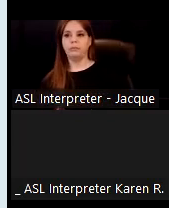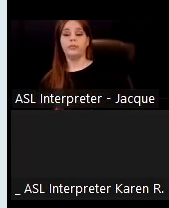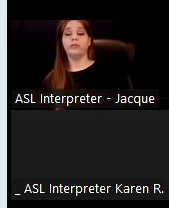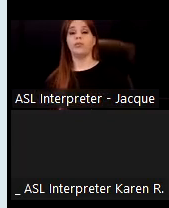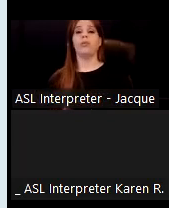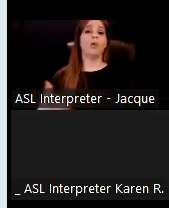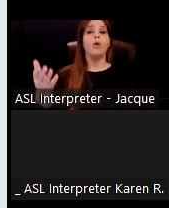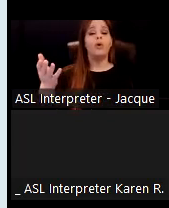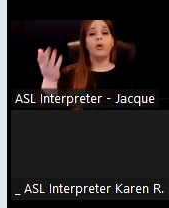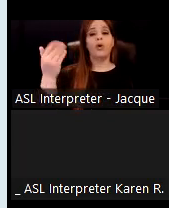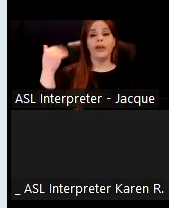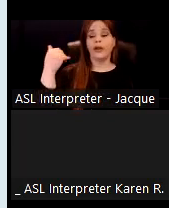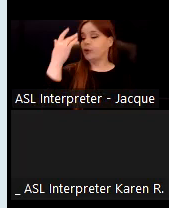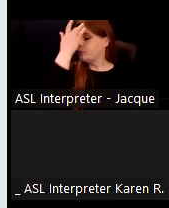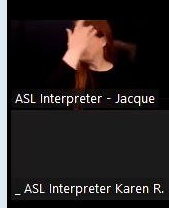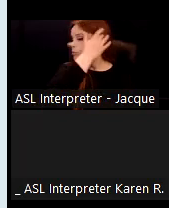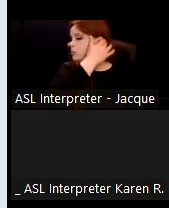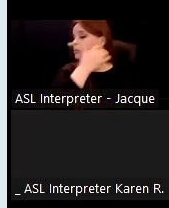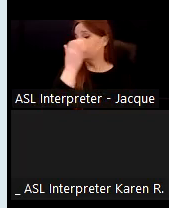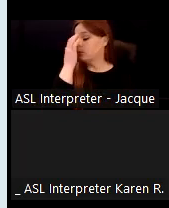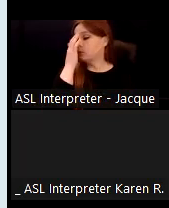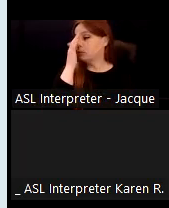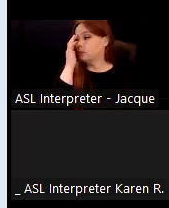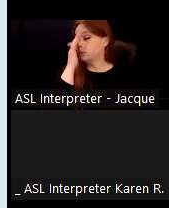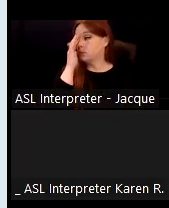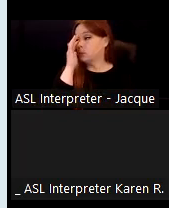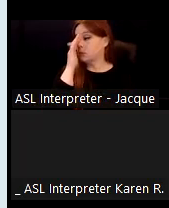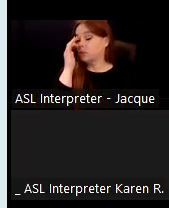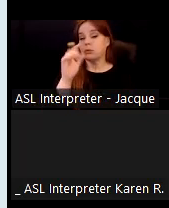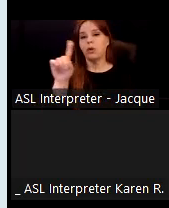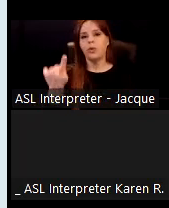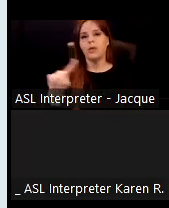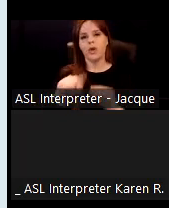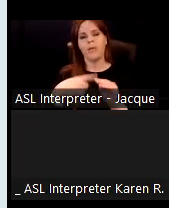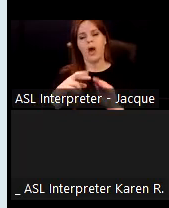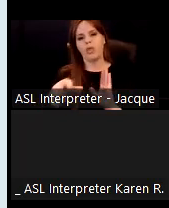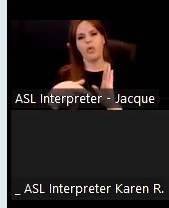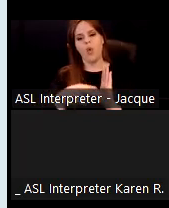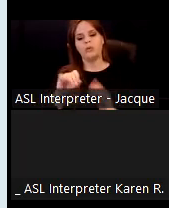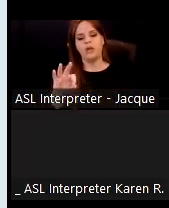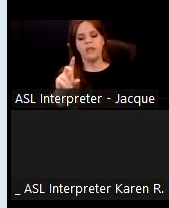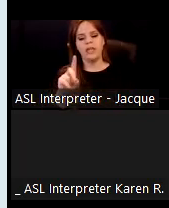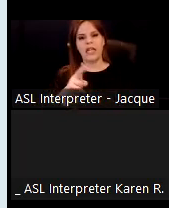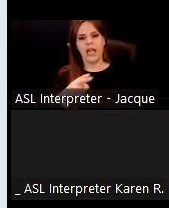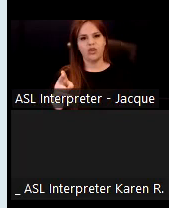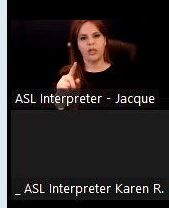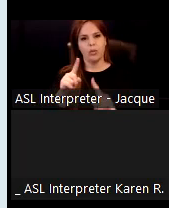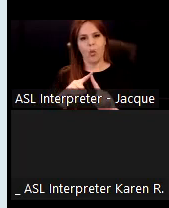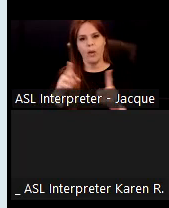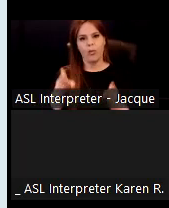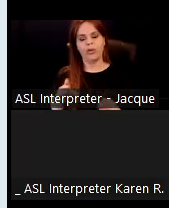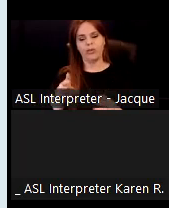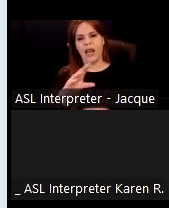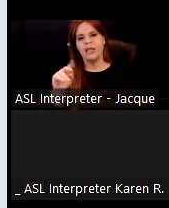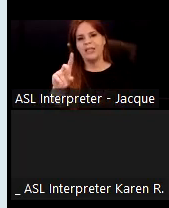Earlier, there was a question about the roles of DHH point person and DHH